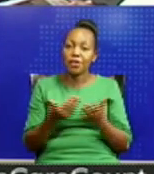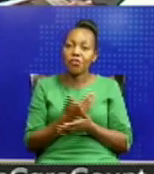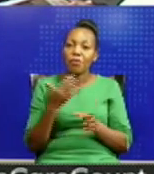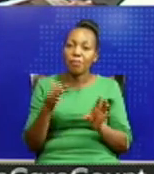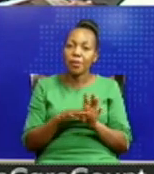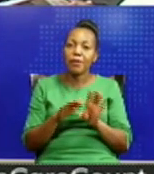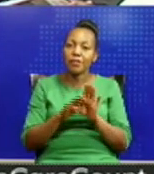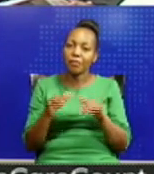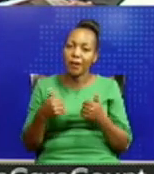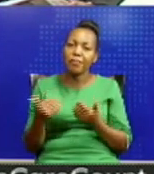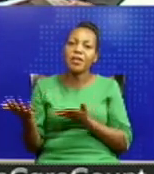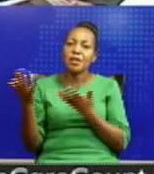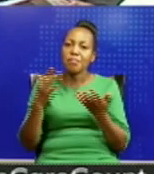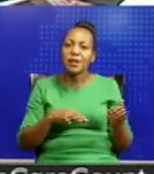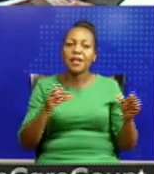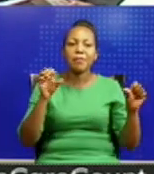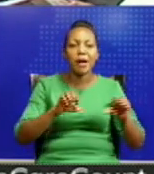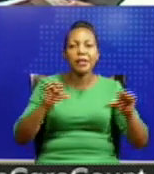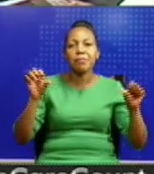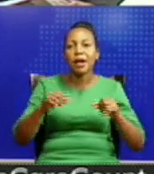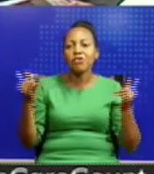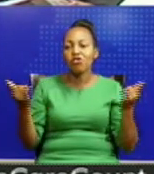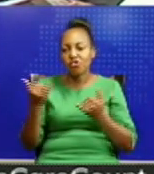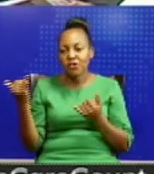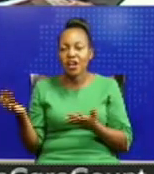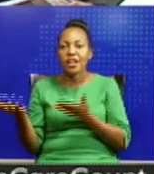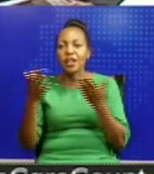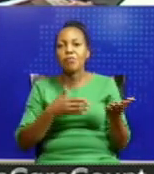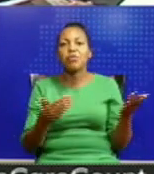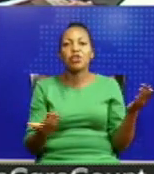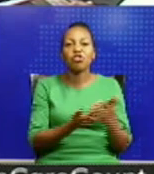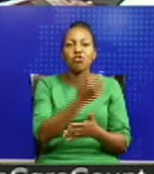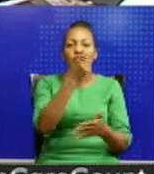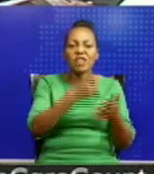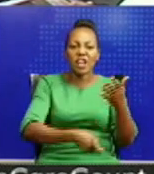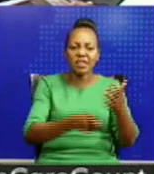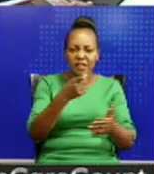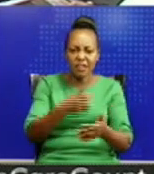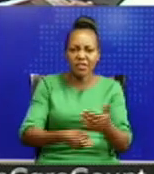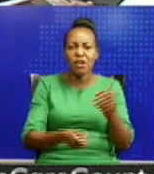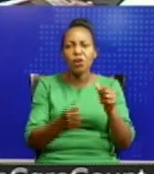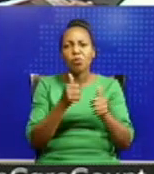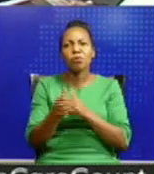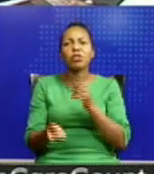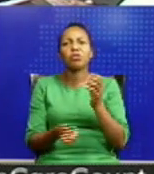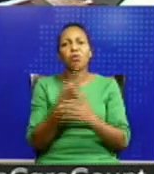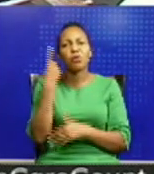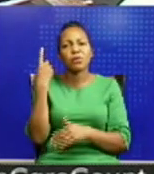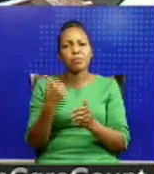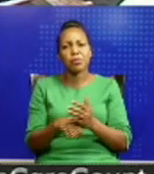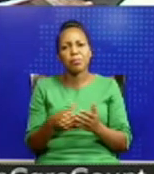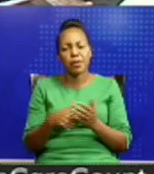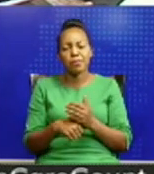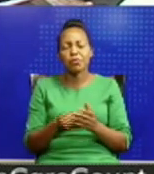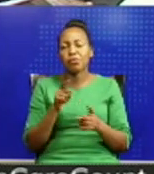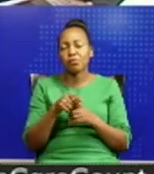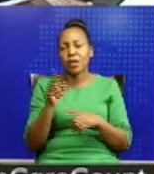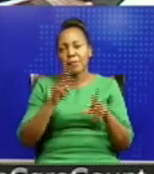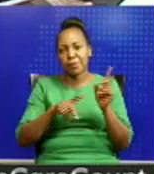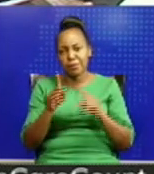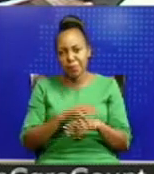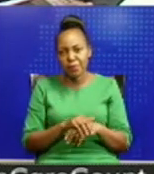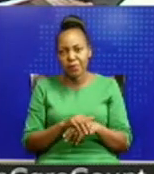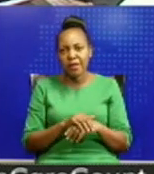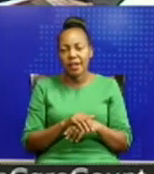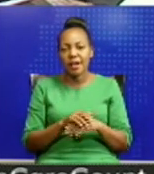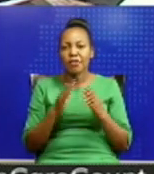with bad news. They've come with a set of new taxes that are going to wreak havoc on our people, especially those in the unpaid care and